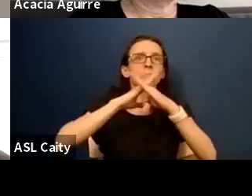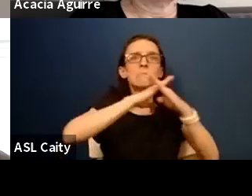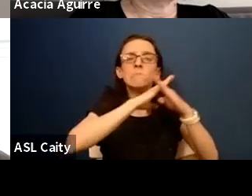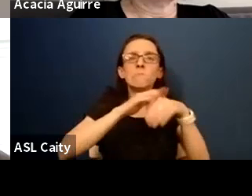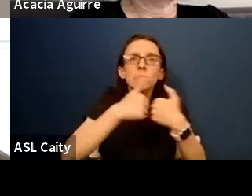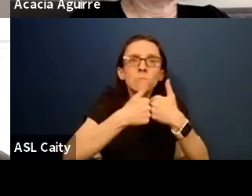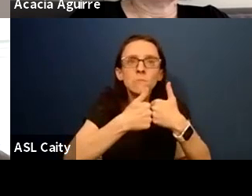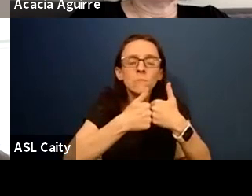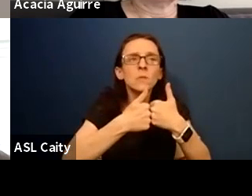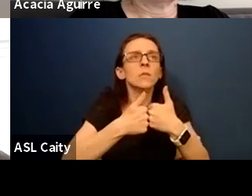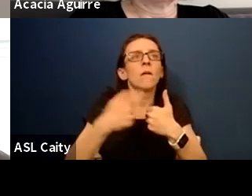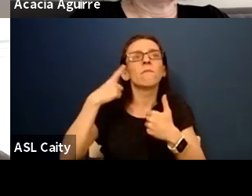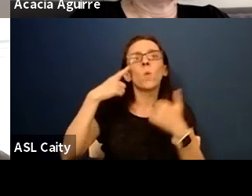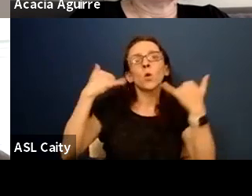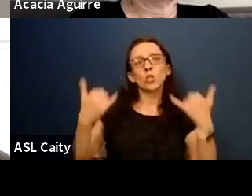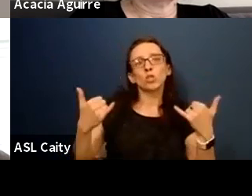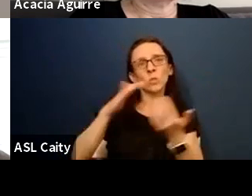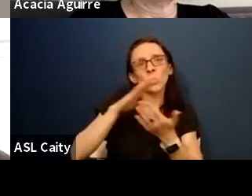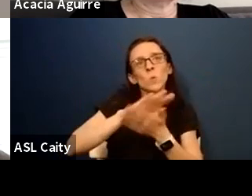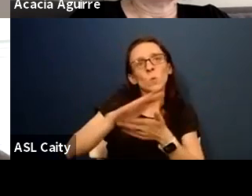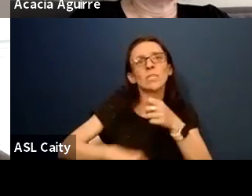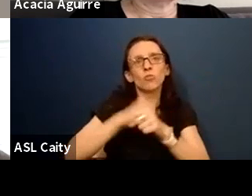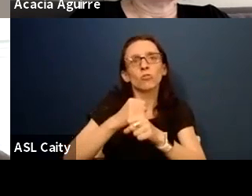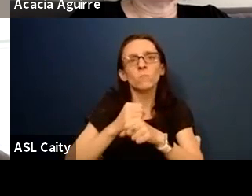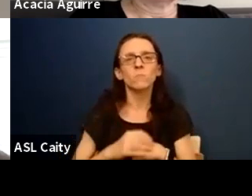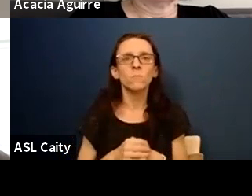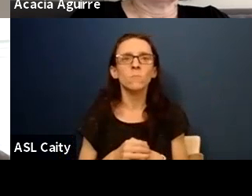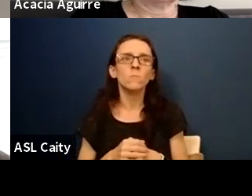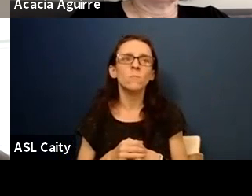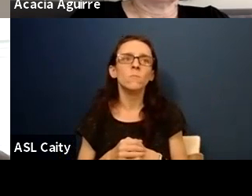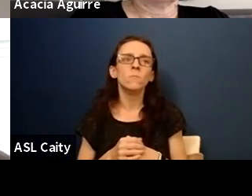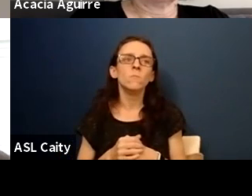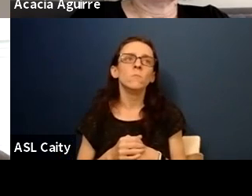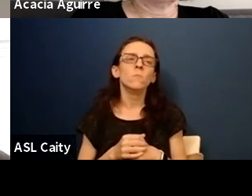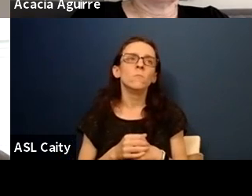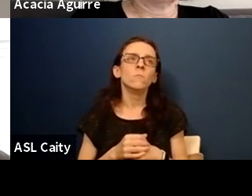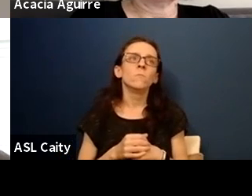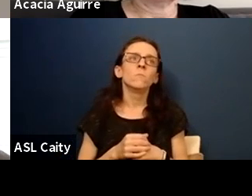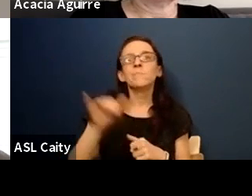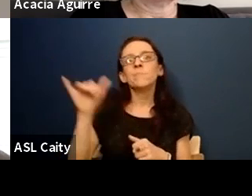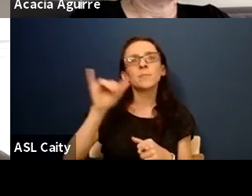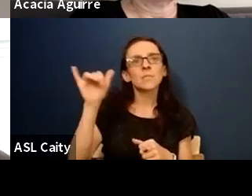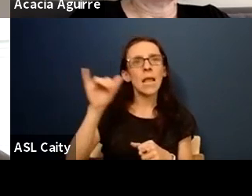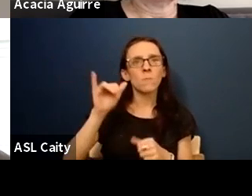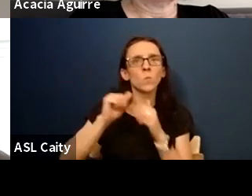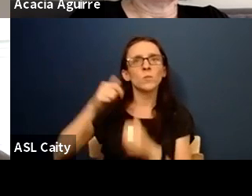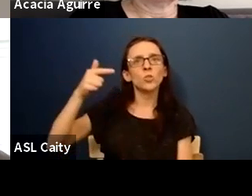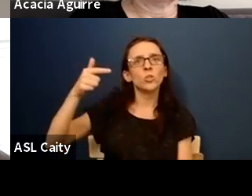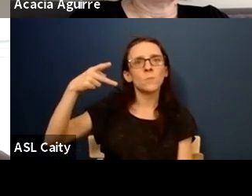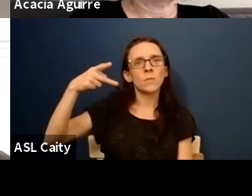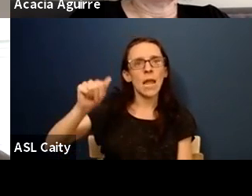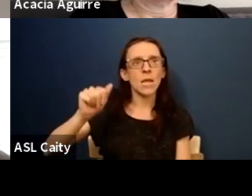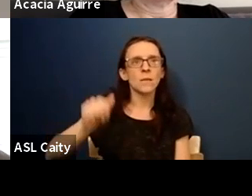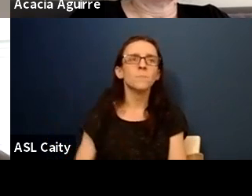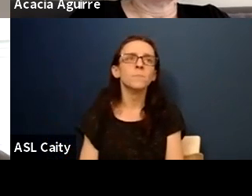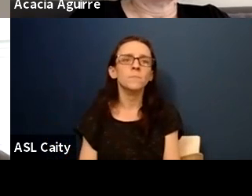for the current school year, much like we did with the GPA.